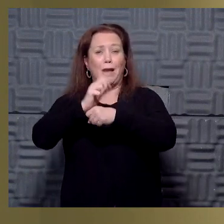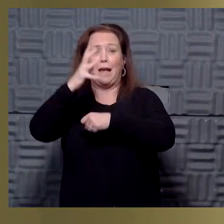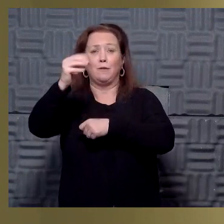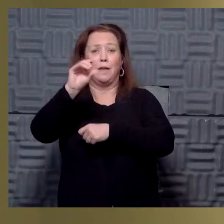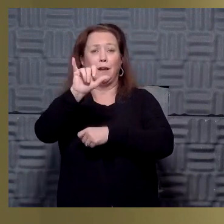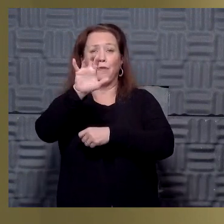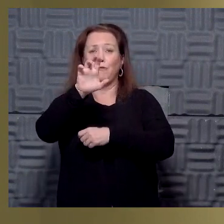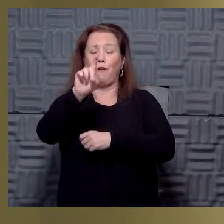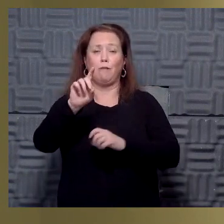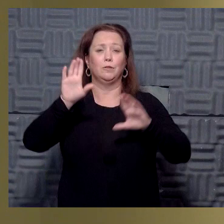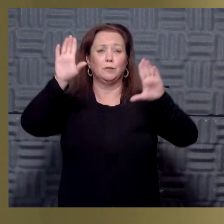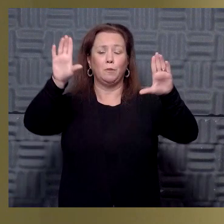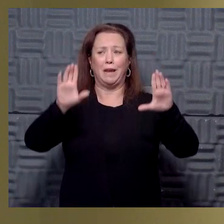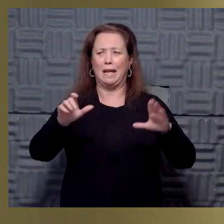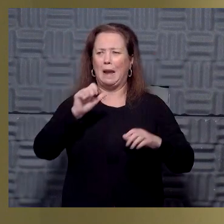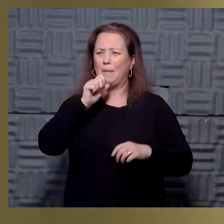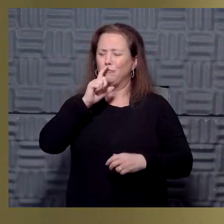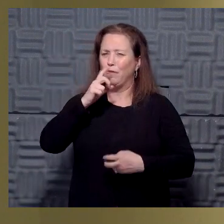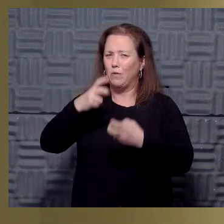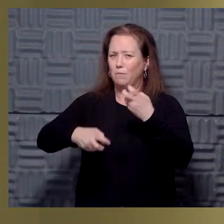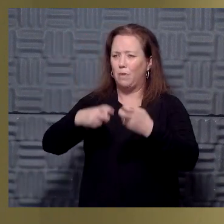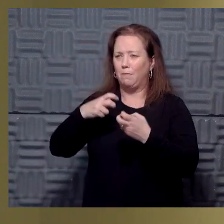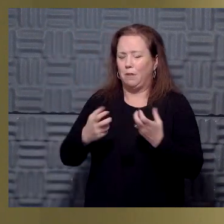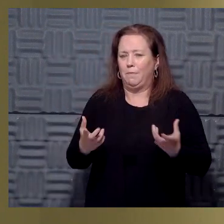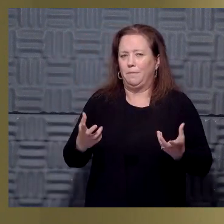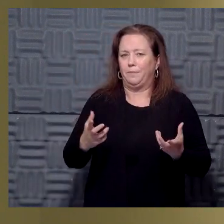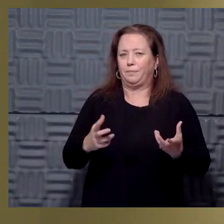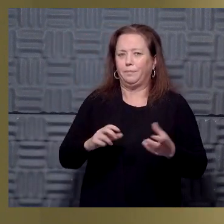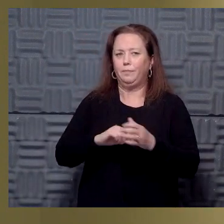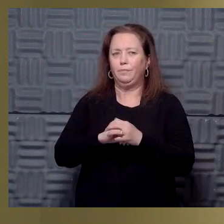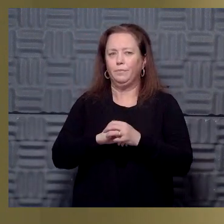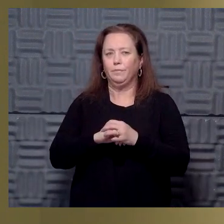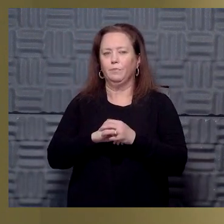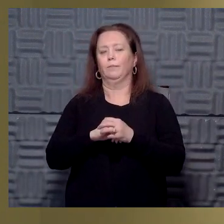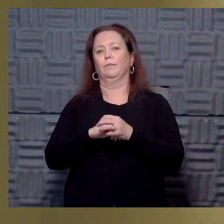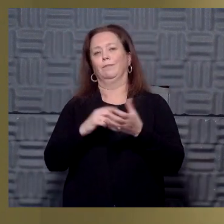I don't know, again, that there's a problem with it. I don't think there's a lot of,